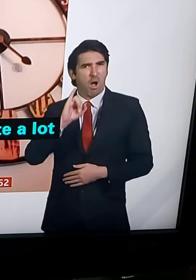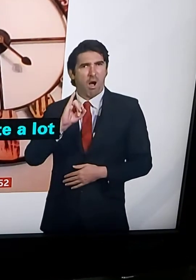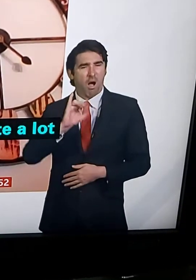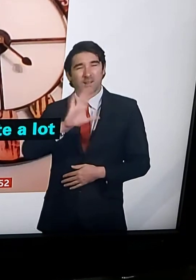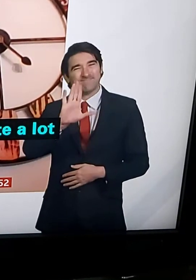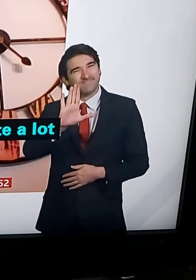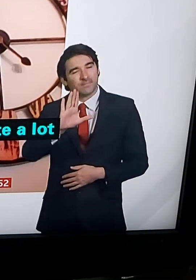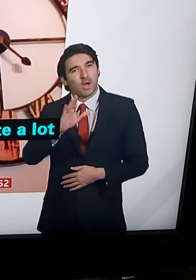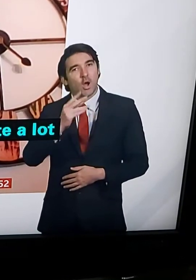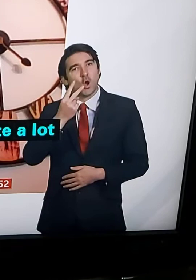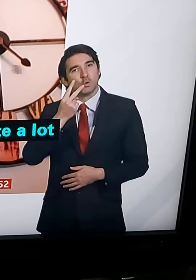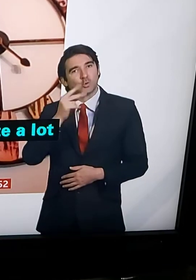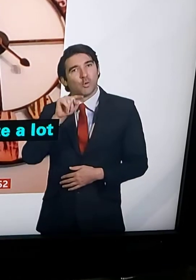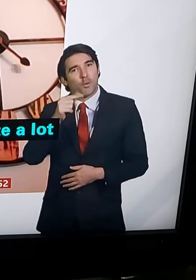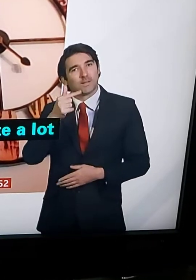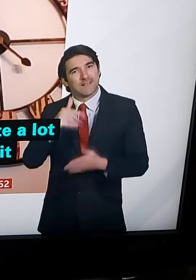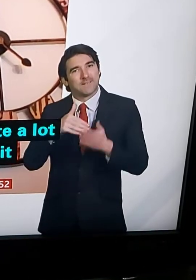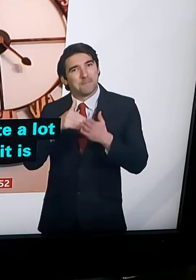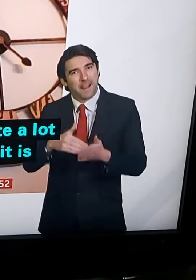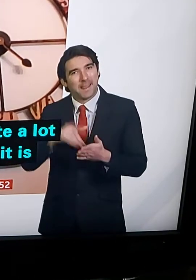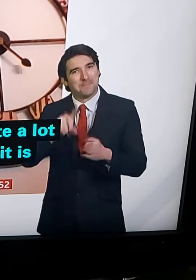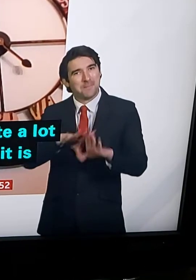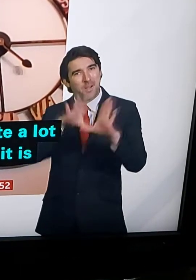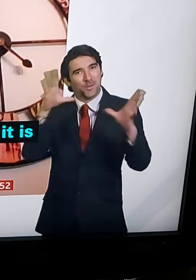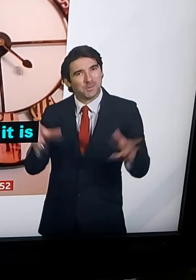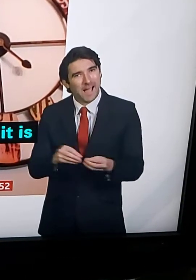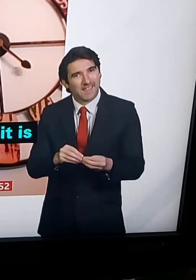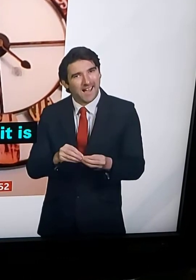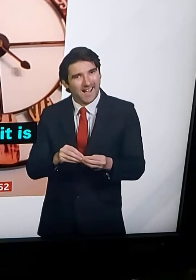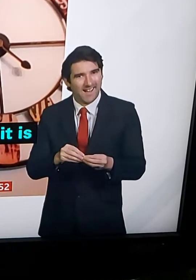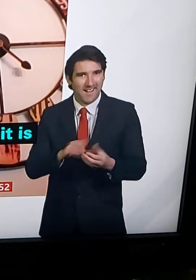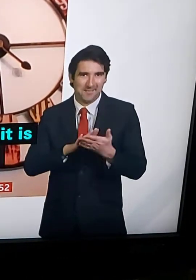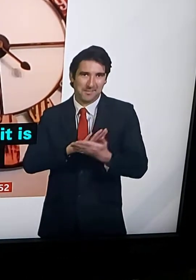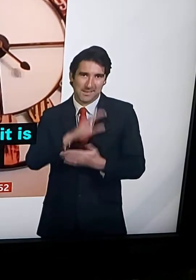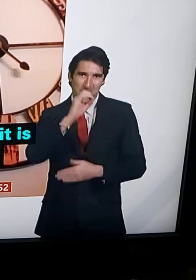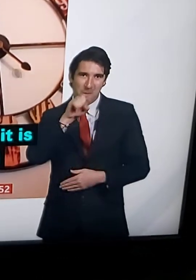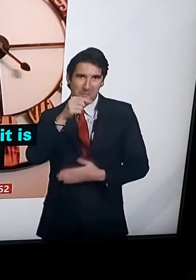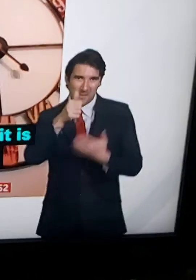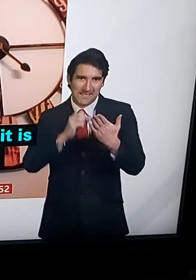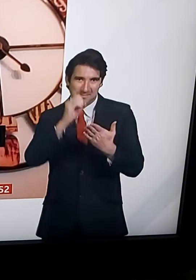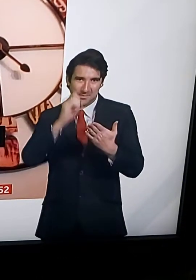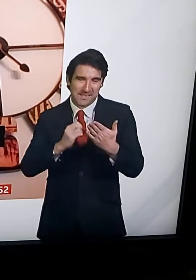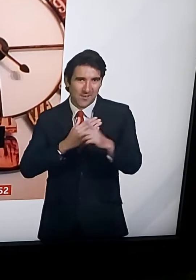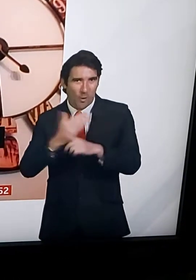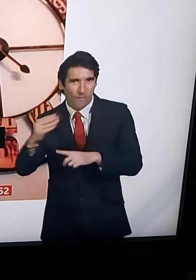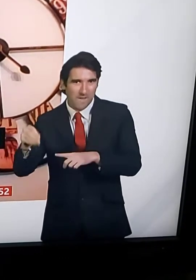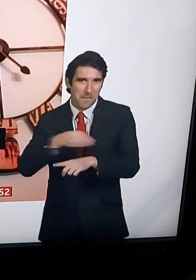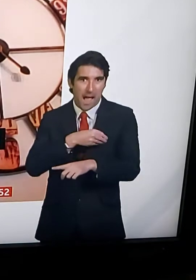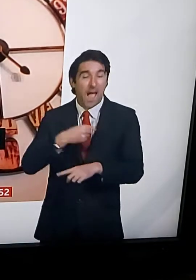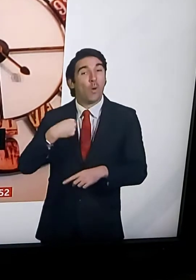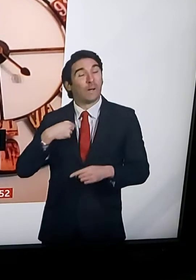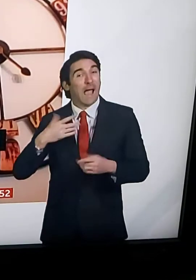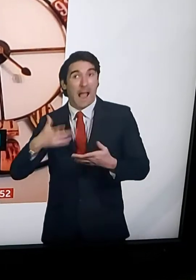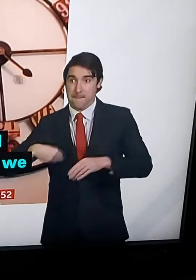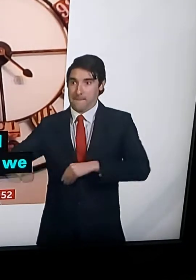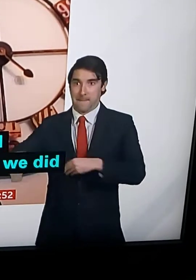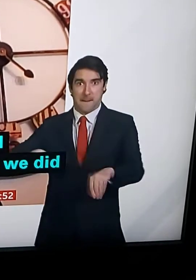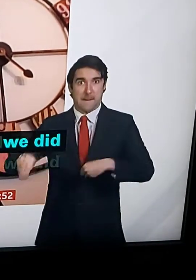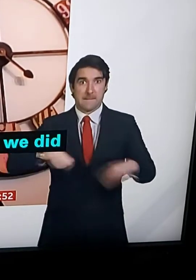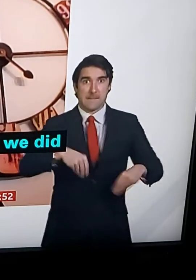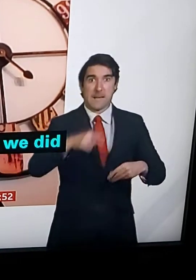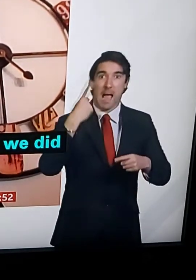actually 0.6% of the overall population. You can imagine we did it at immense pace. There is an